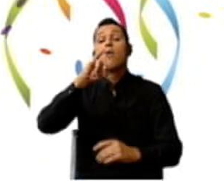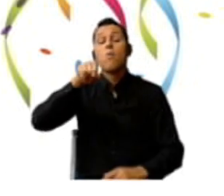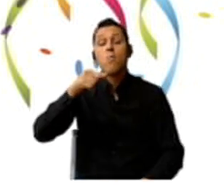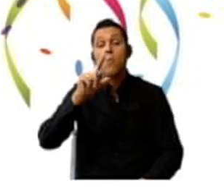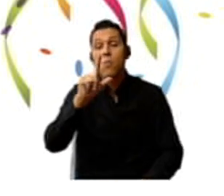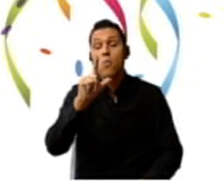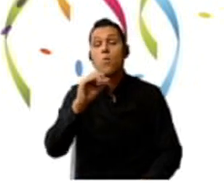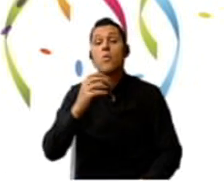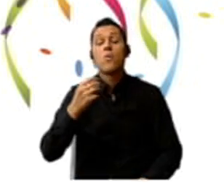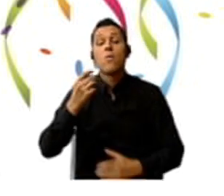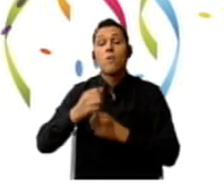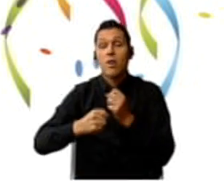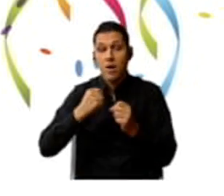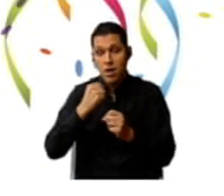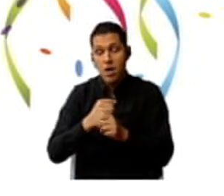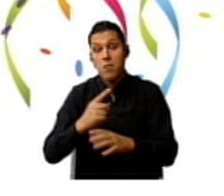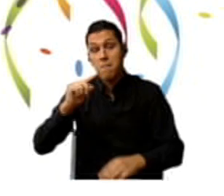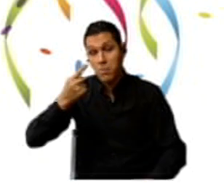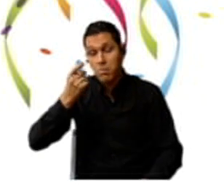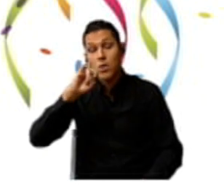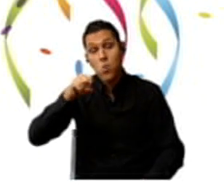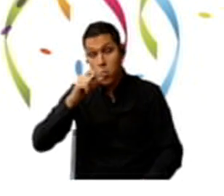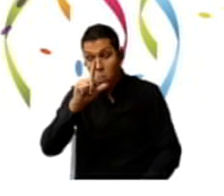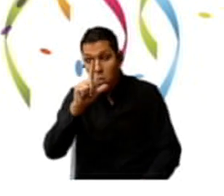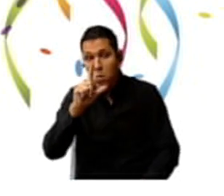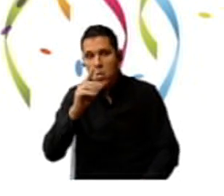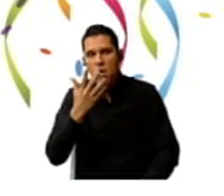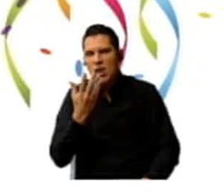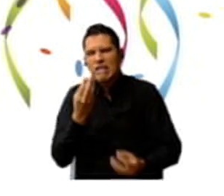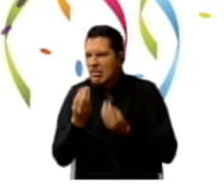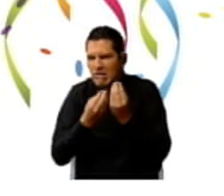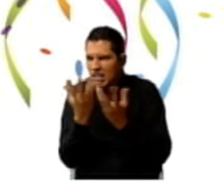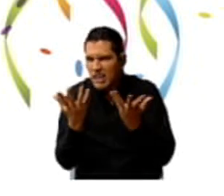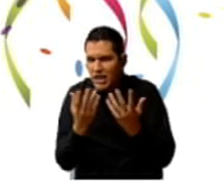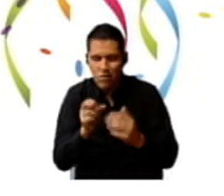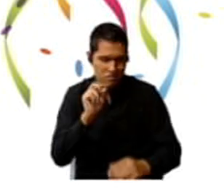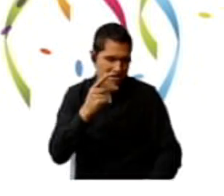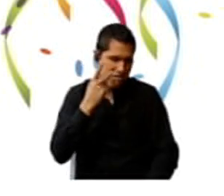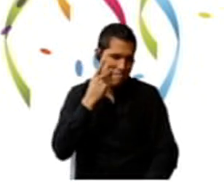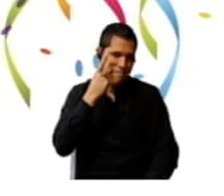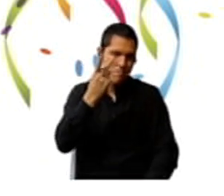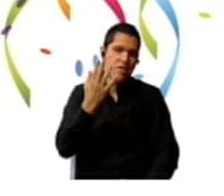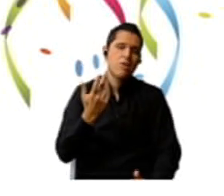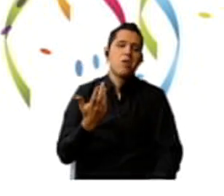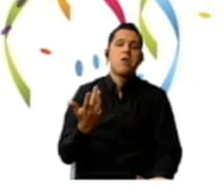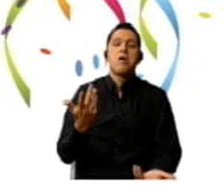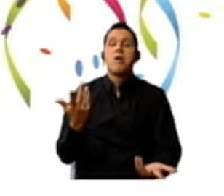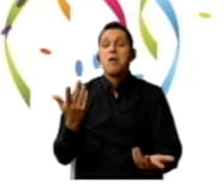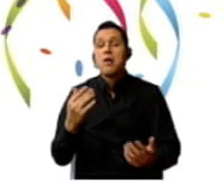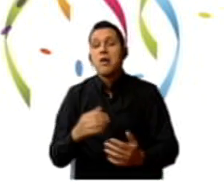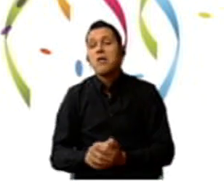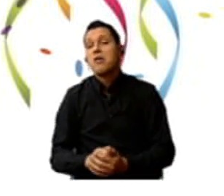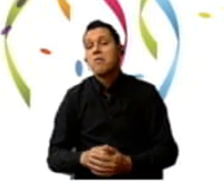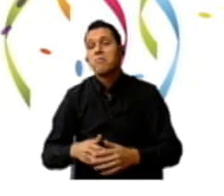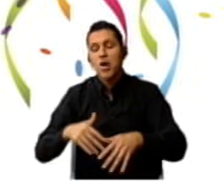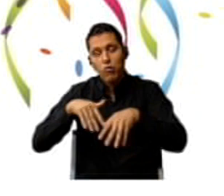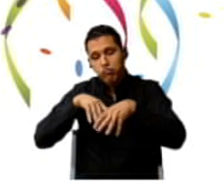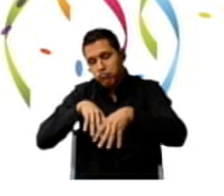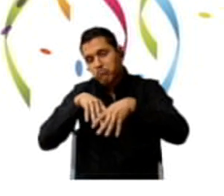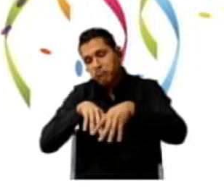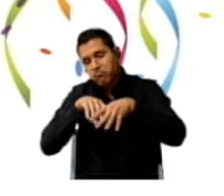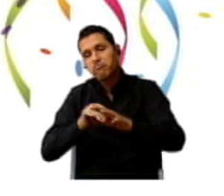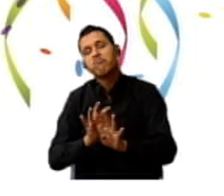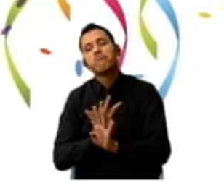remember their independence. And what do? Well, they have parades, fireworks, and